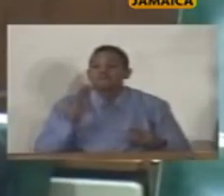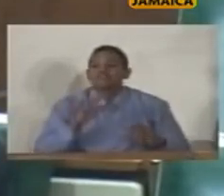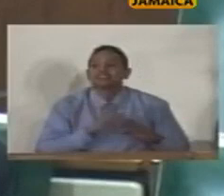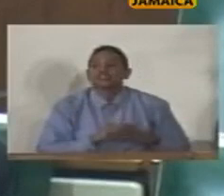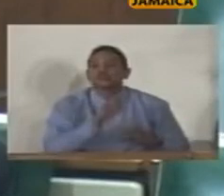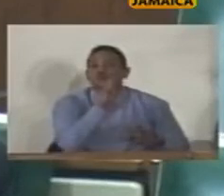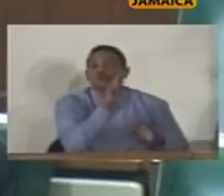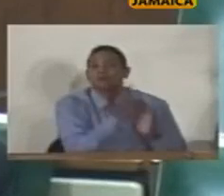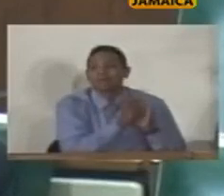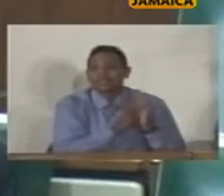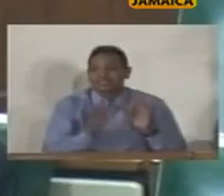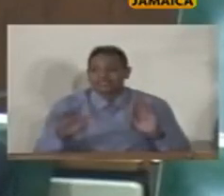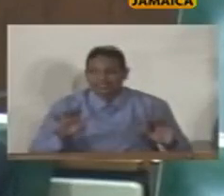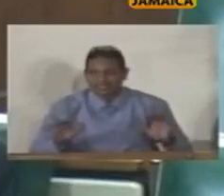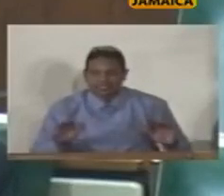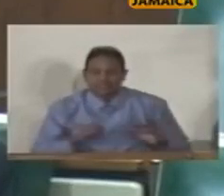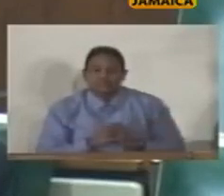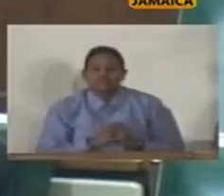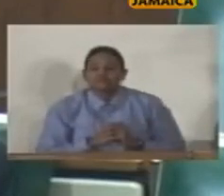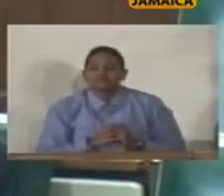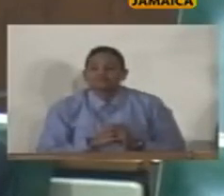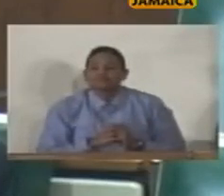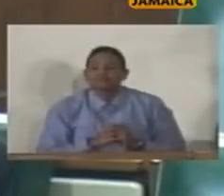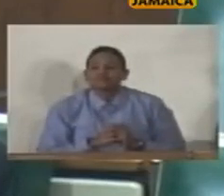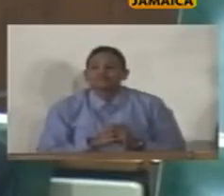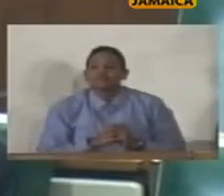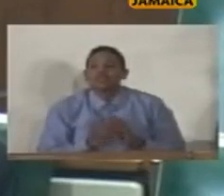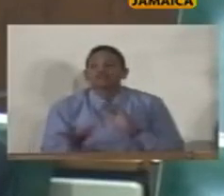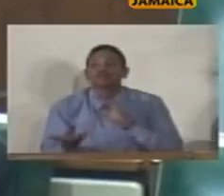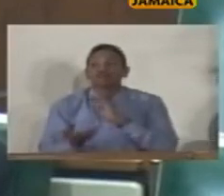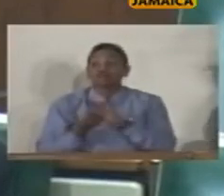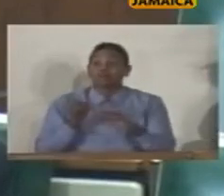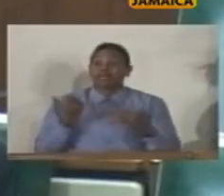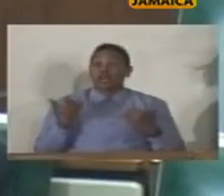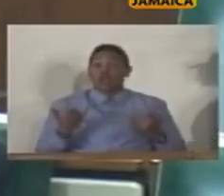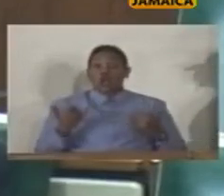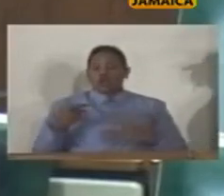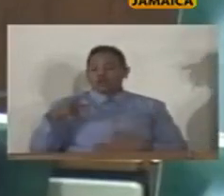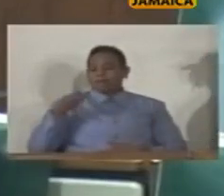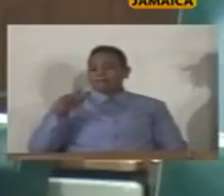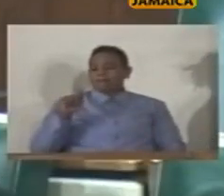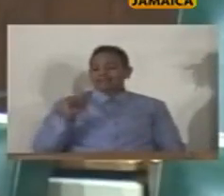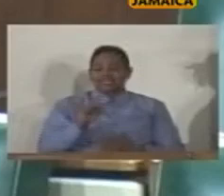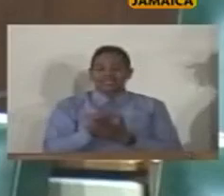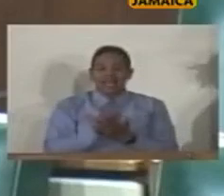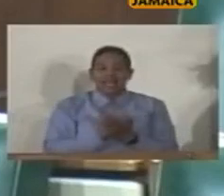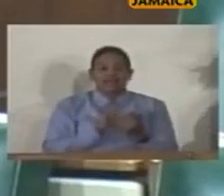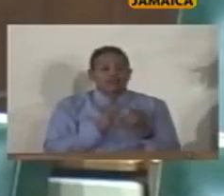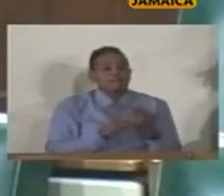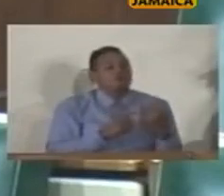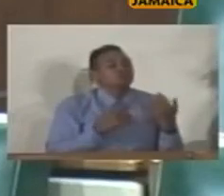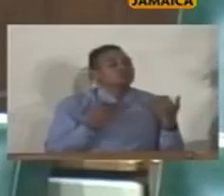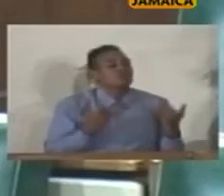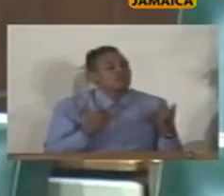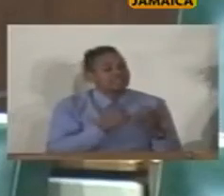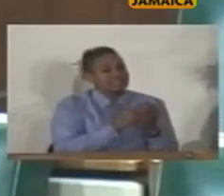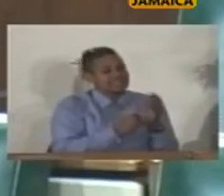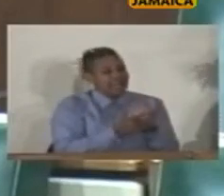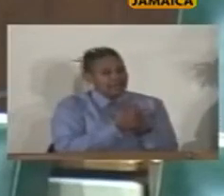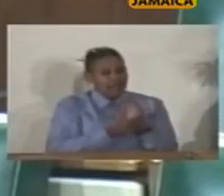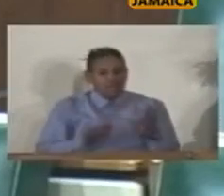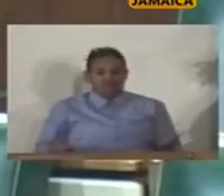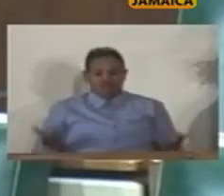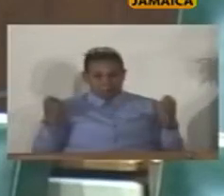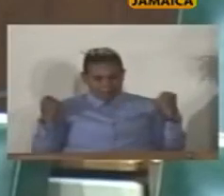bills. And it is repealing the current Patent Act and the current Designs Act, which